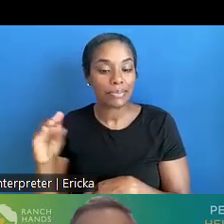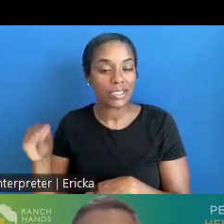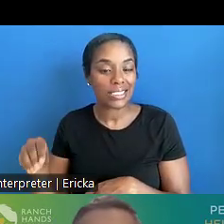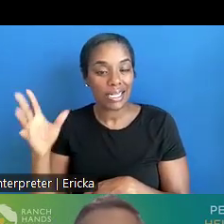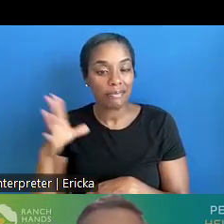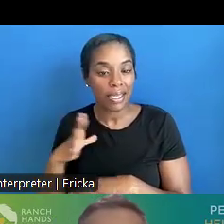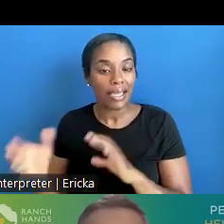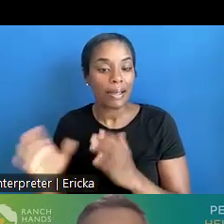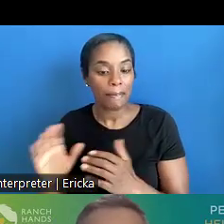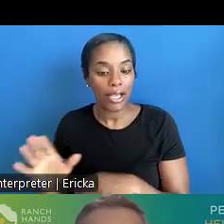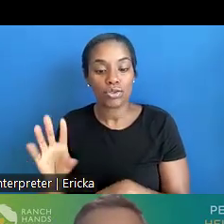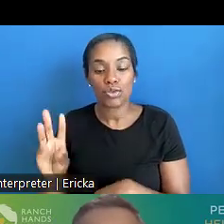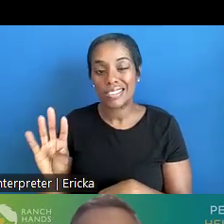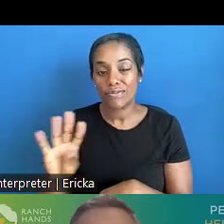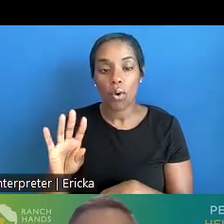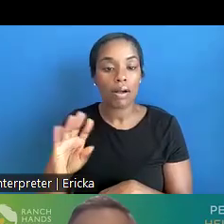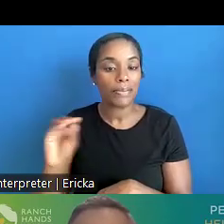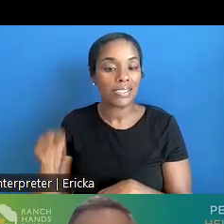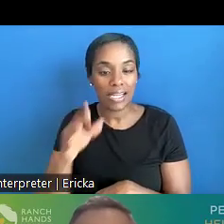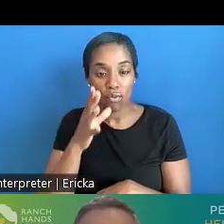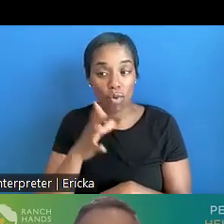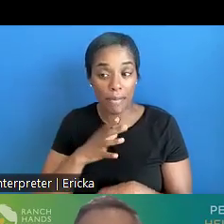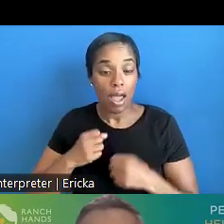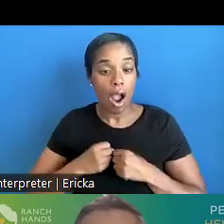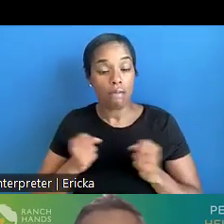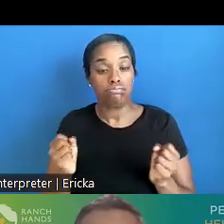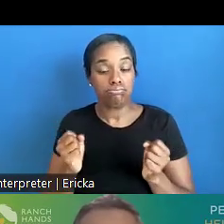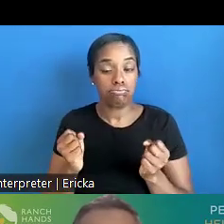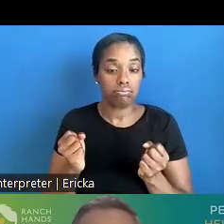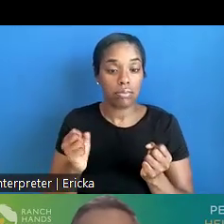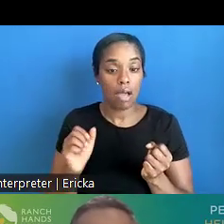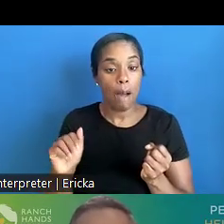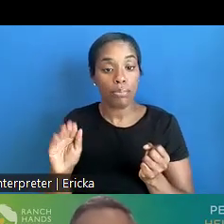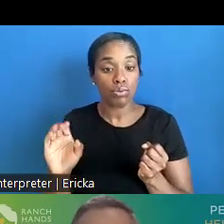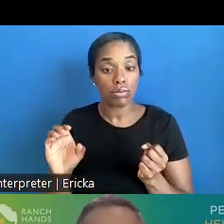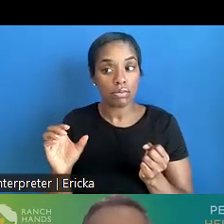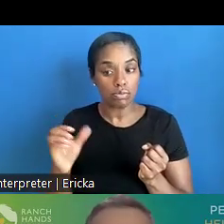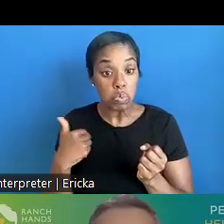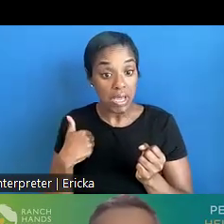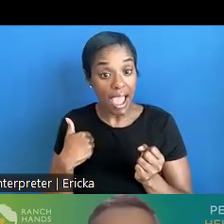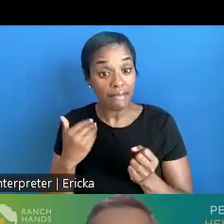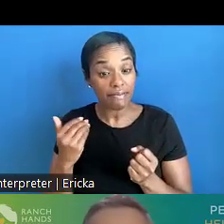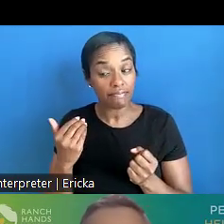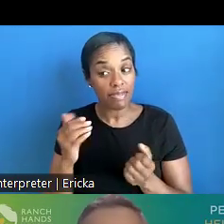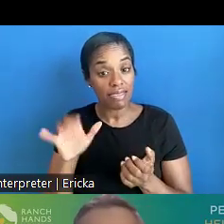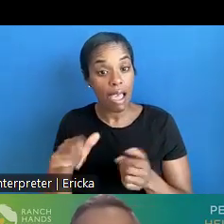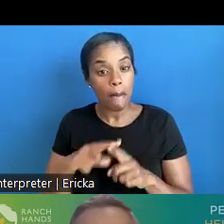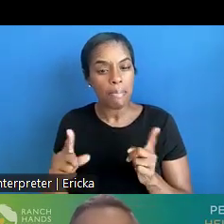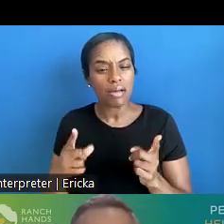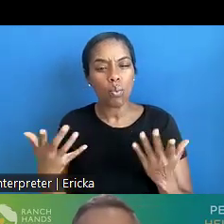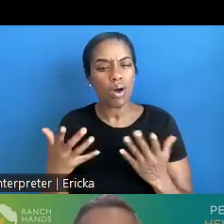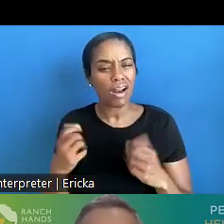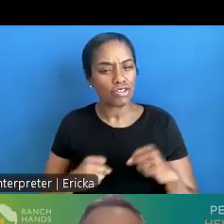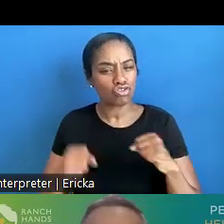are disclosing abuse. Okay, well, we have some of those things, but what are the strategies that work for individuals to help